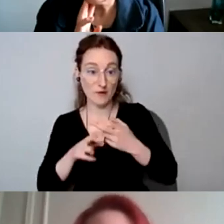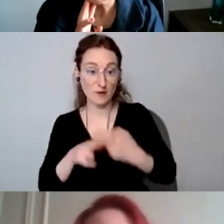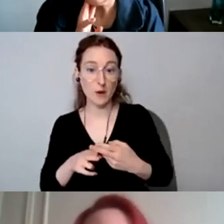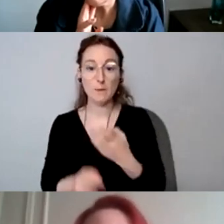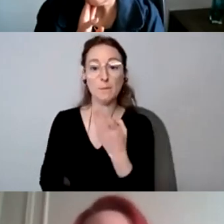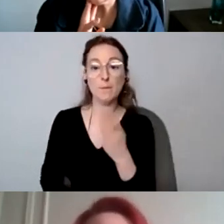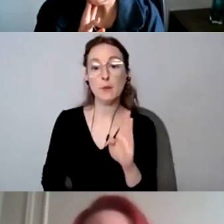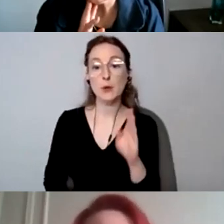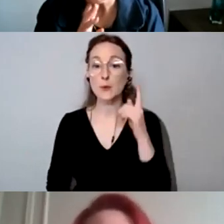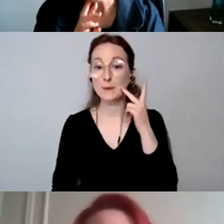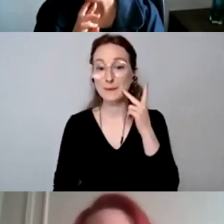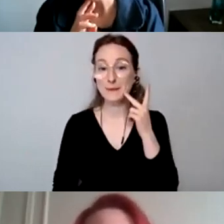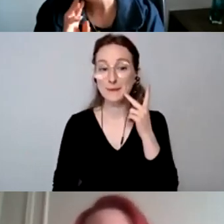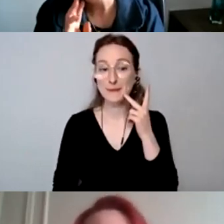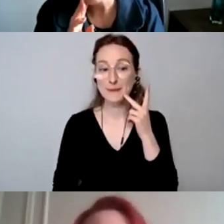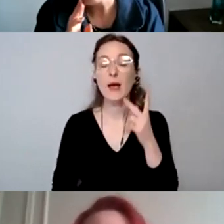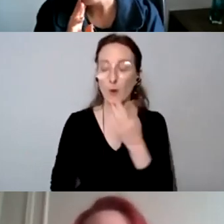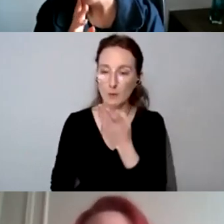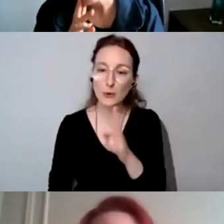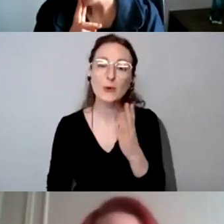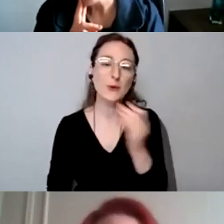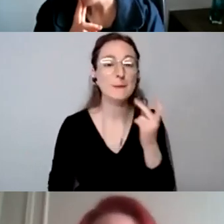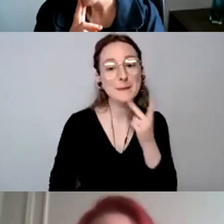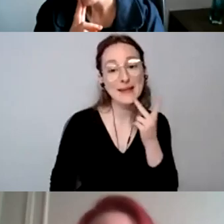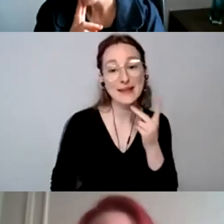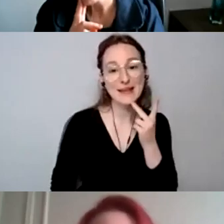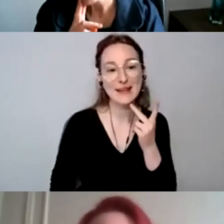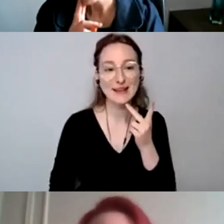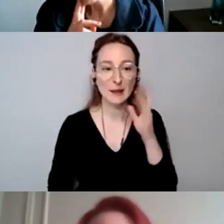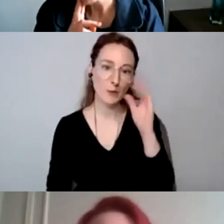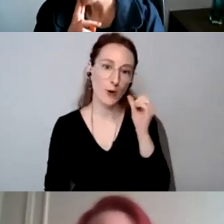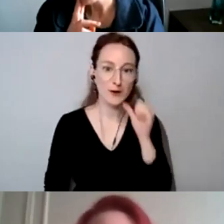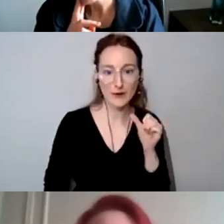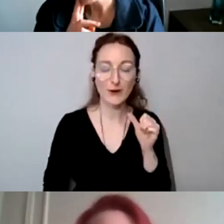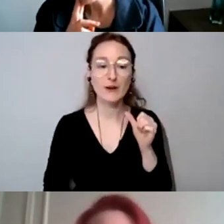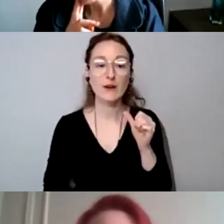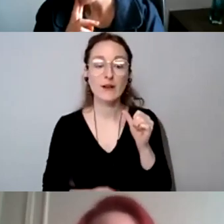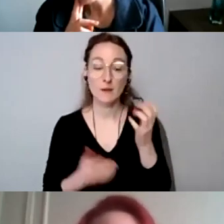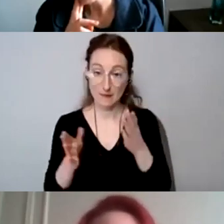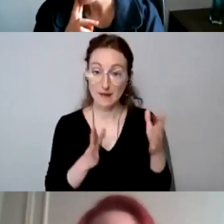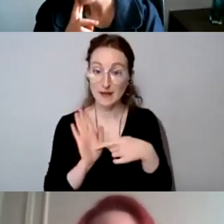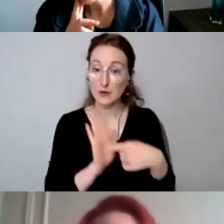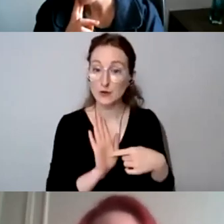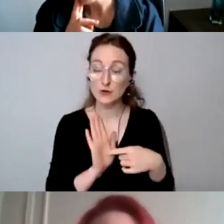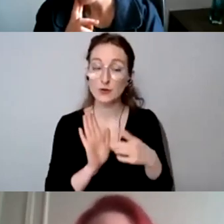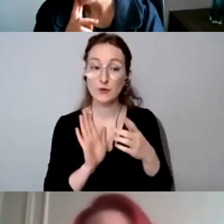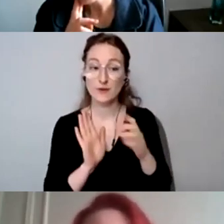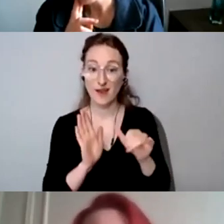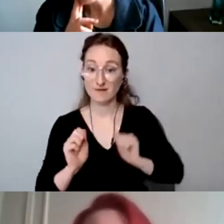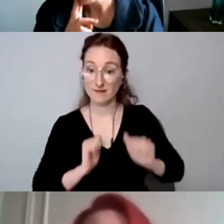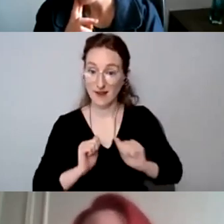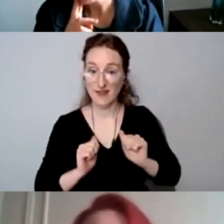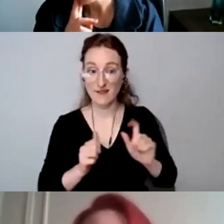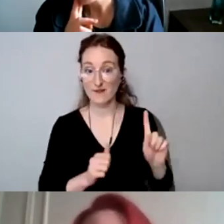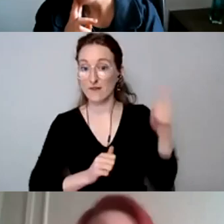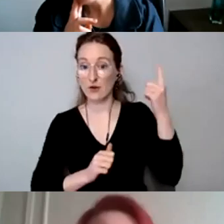were planning to show this theater performance at the local festival of activist art